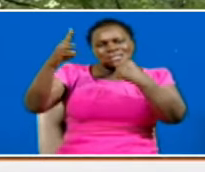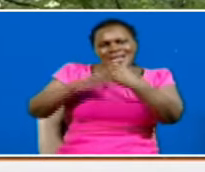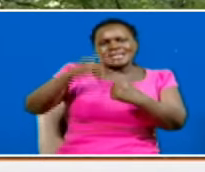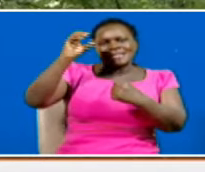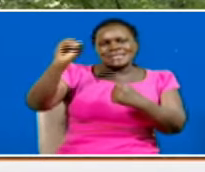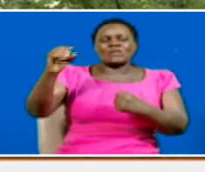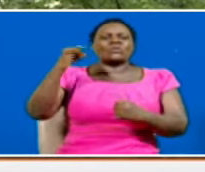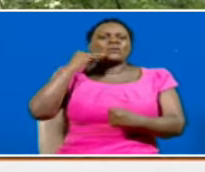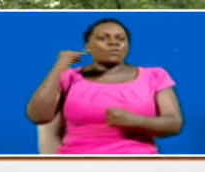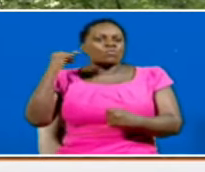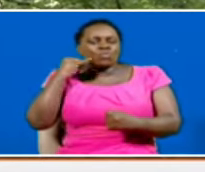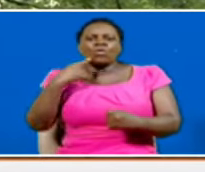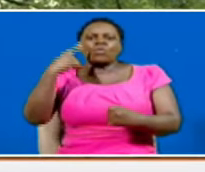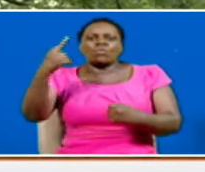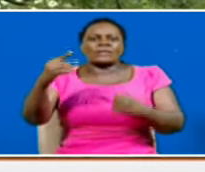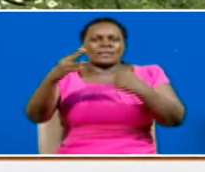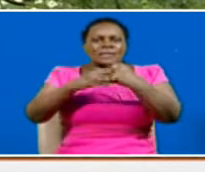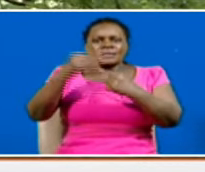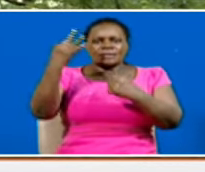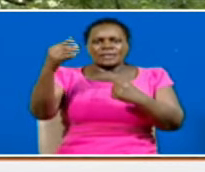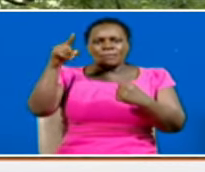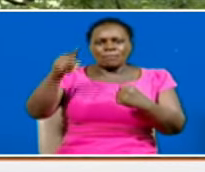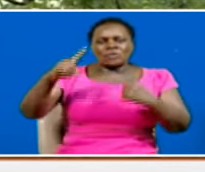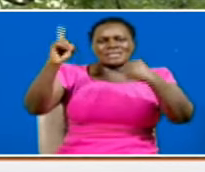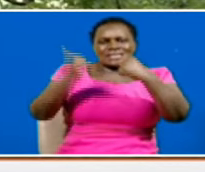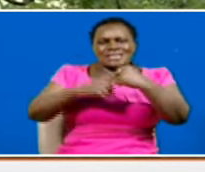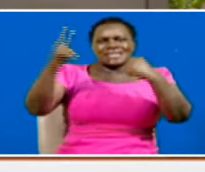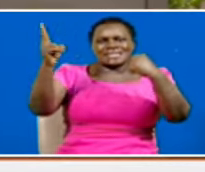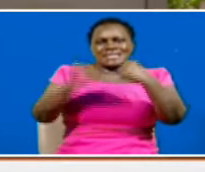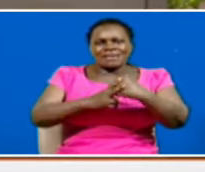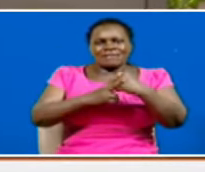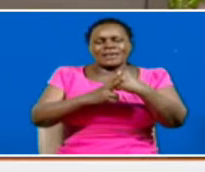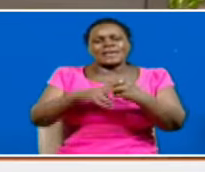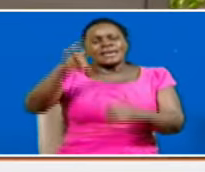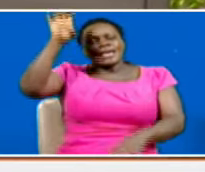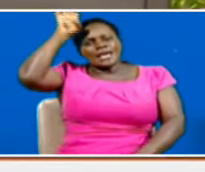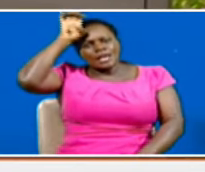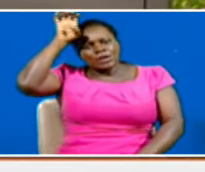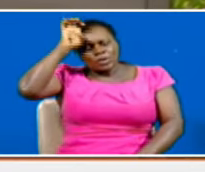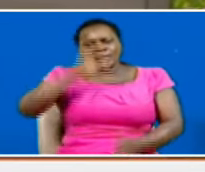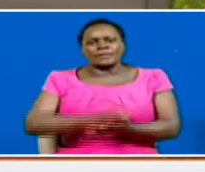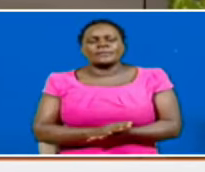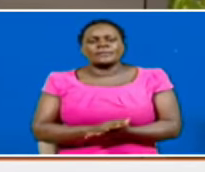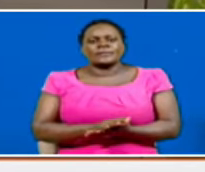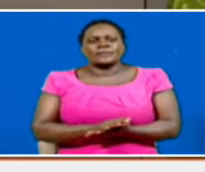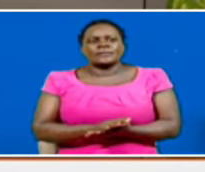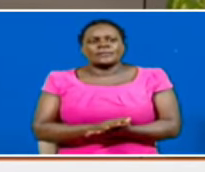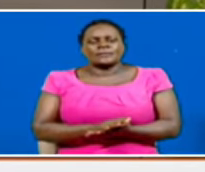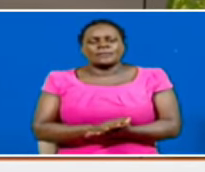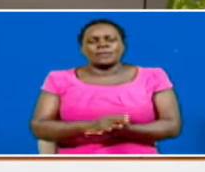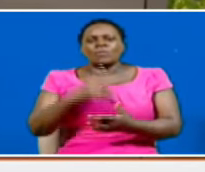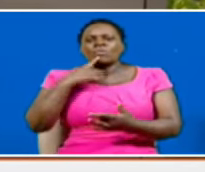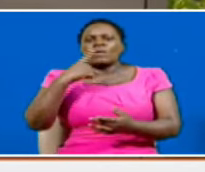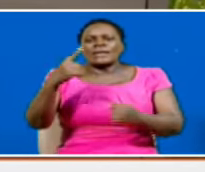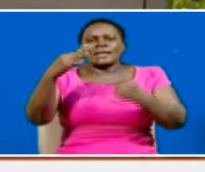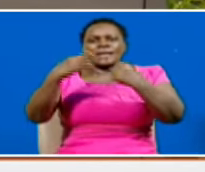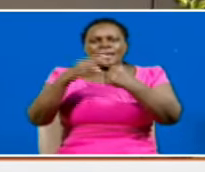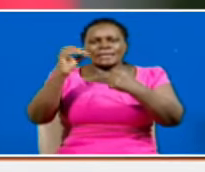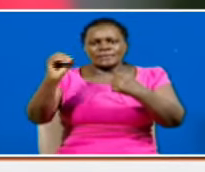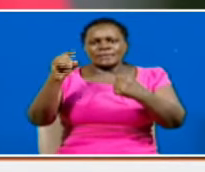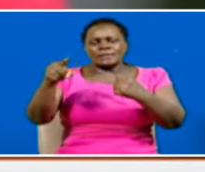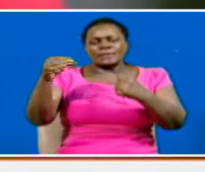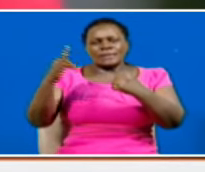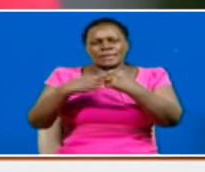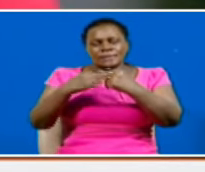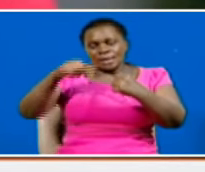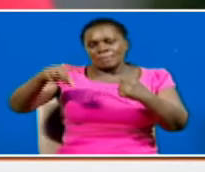192.90 in Nakuru, and 193.67 in Eldoret. Diesel will retail at Kenya shillings 180.38